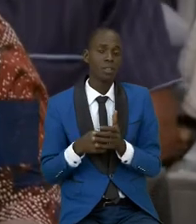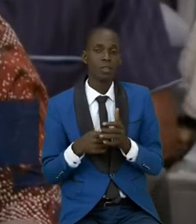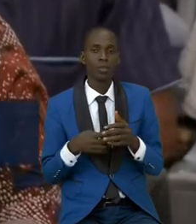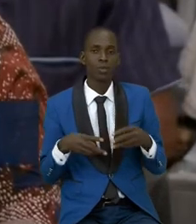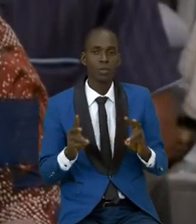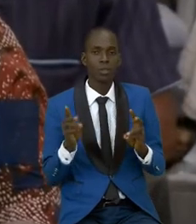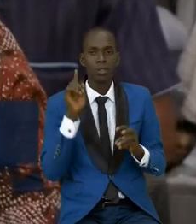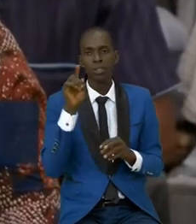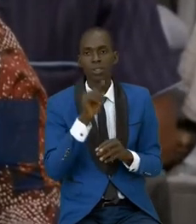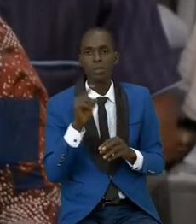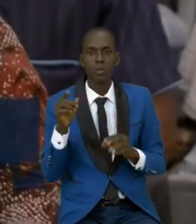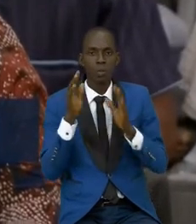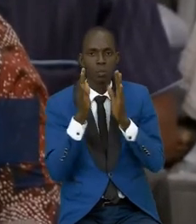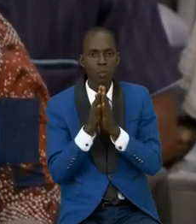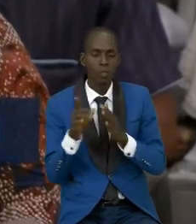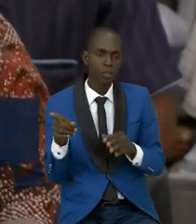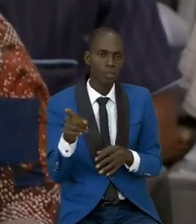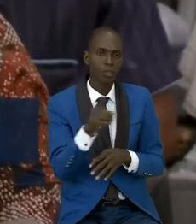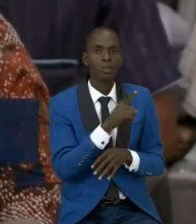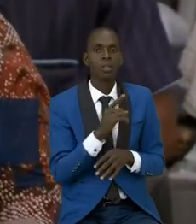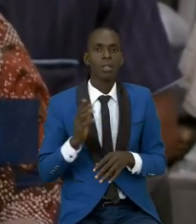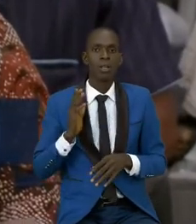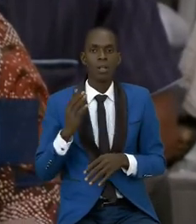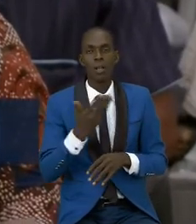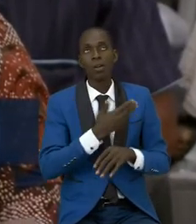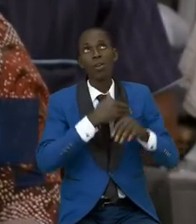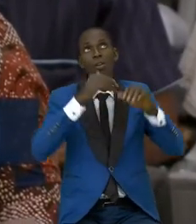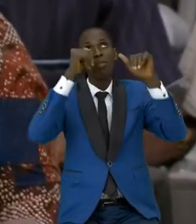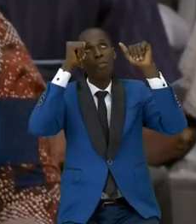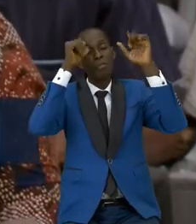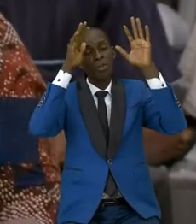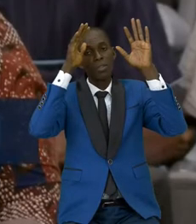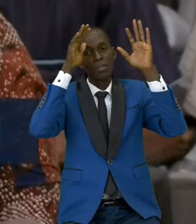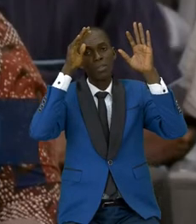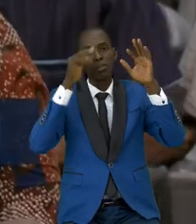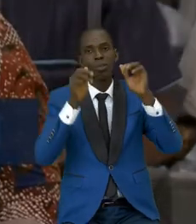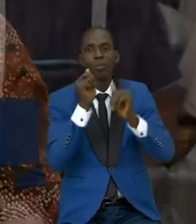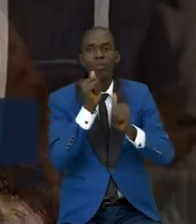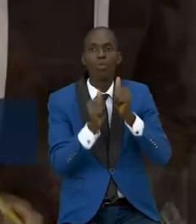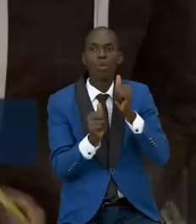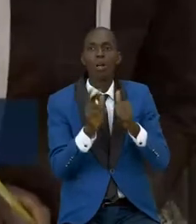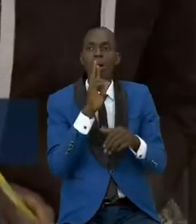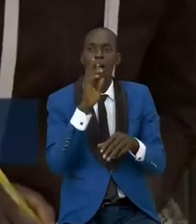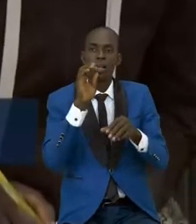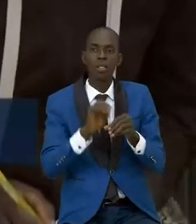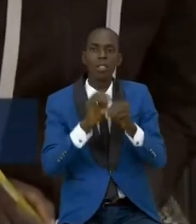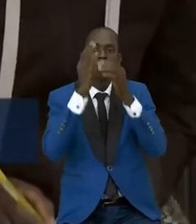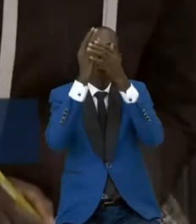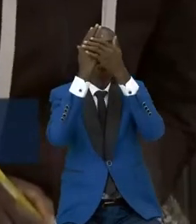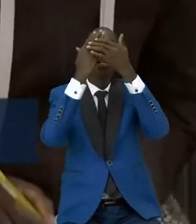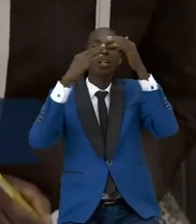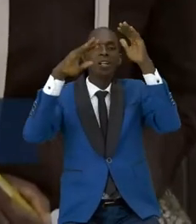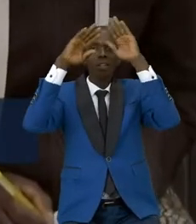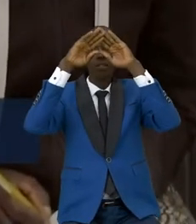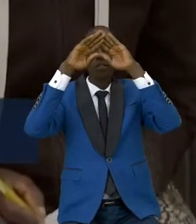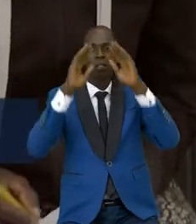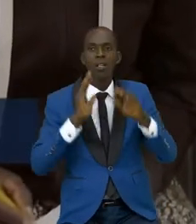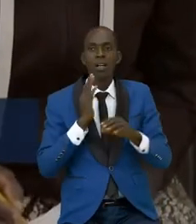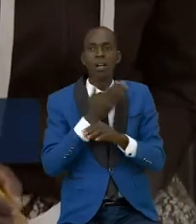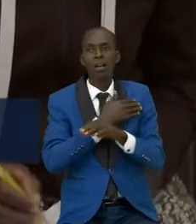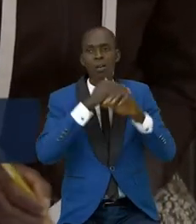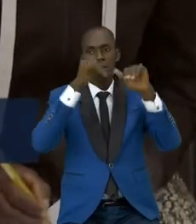therefore, pray ye, our Father which art in heaven, our